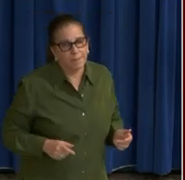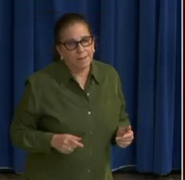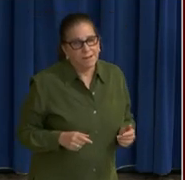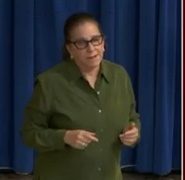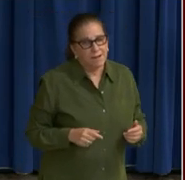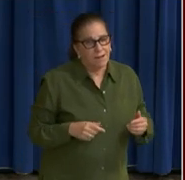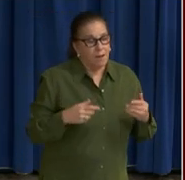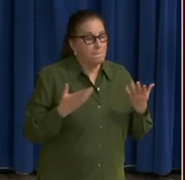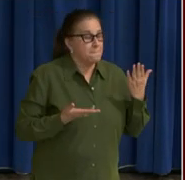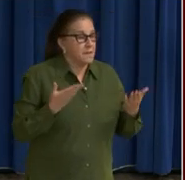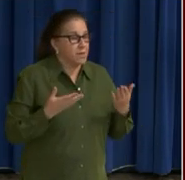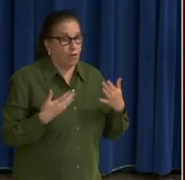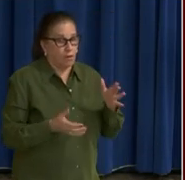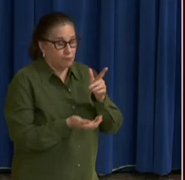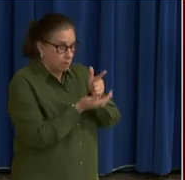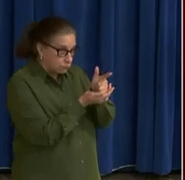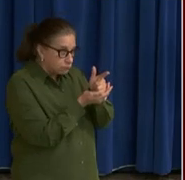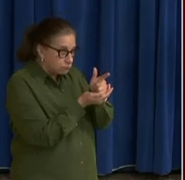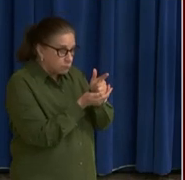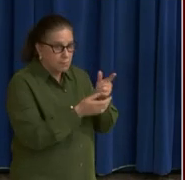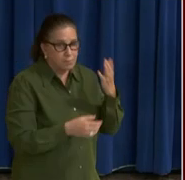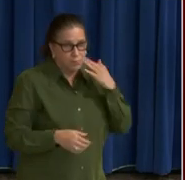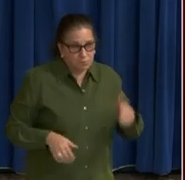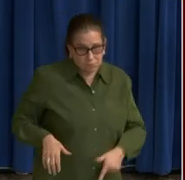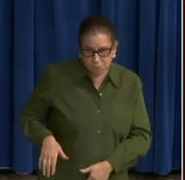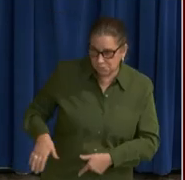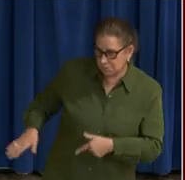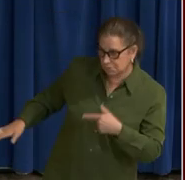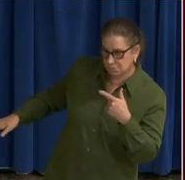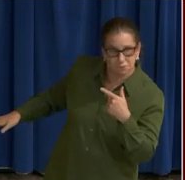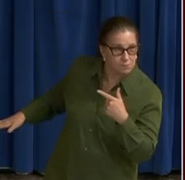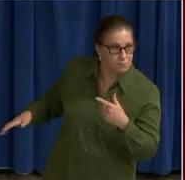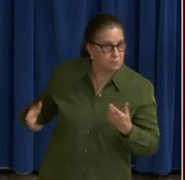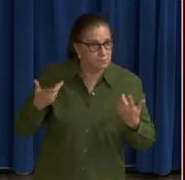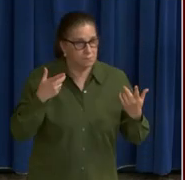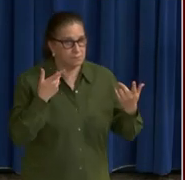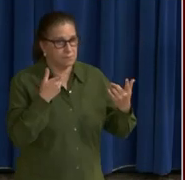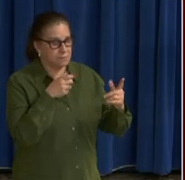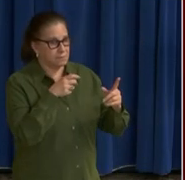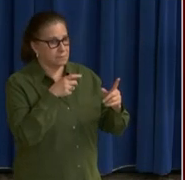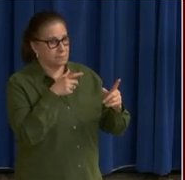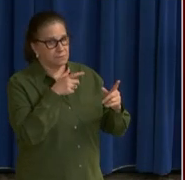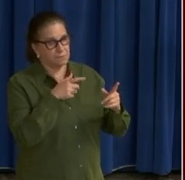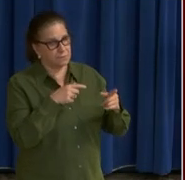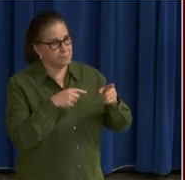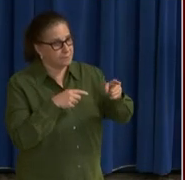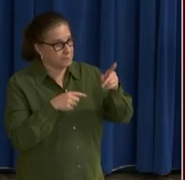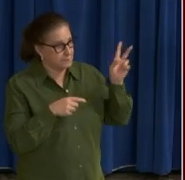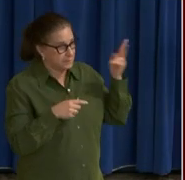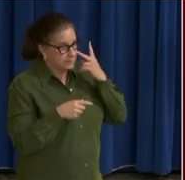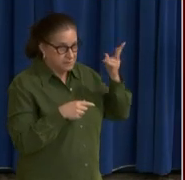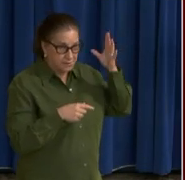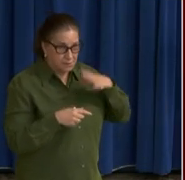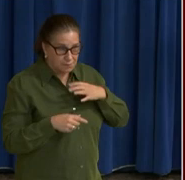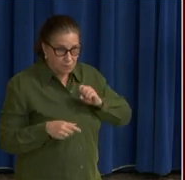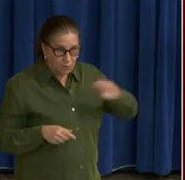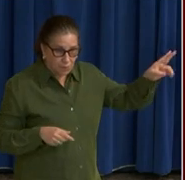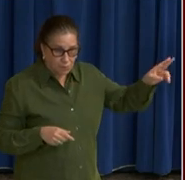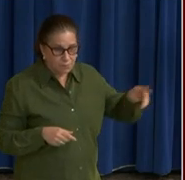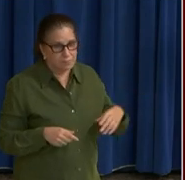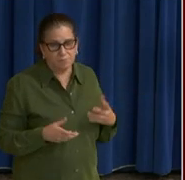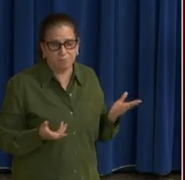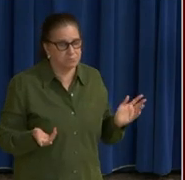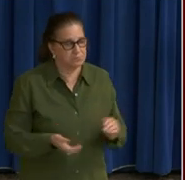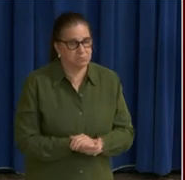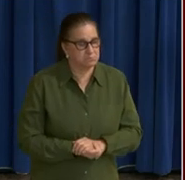fired 1 round, and then he saw the individual throw the weapon. So, Hold on, we have, yes,